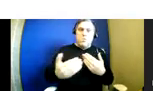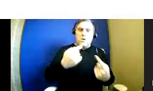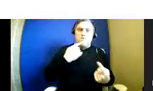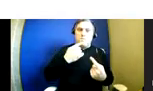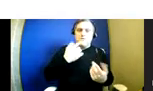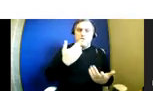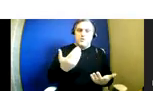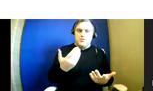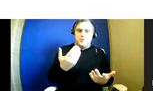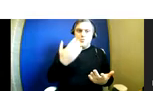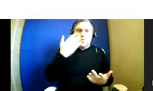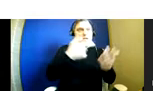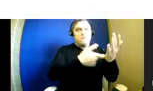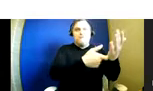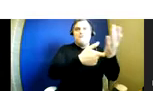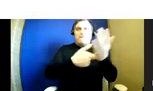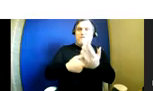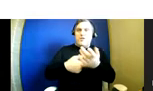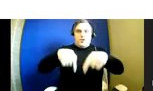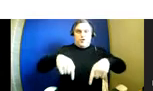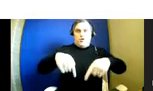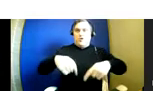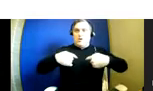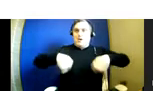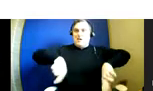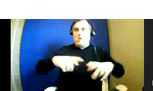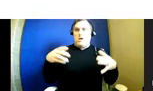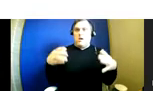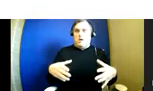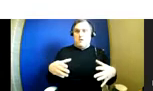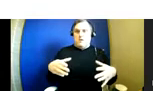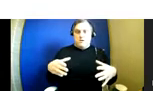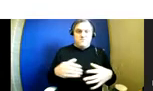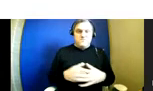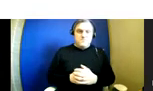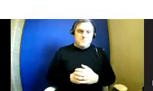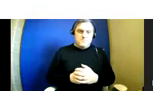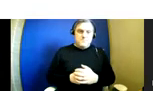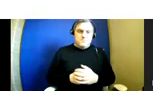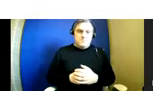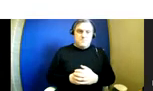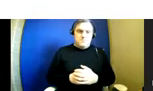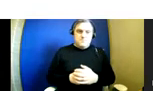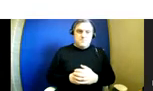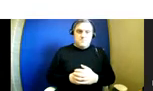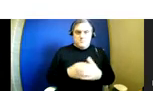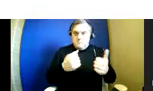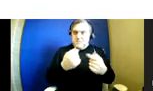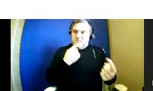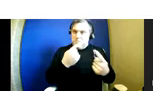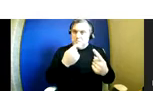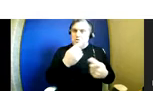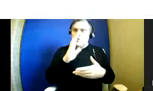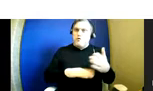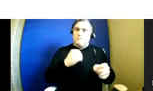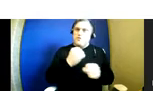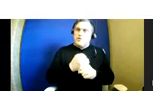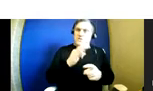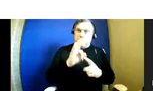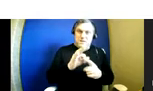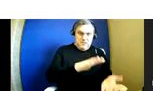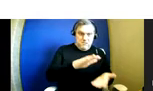what happens once people come through to the clinic. So once the referral comes through, we get a really good amount of detail from the GP.